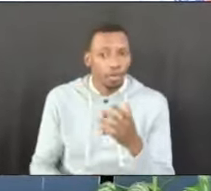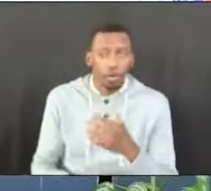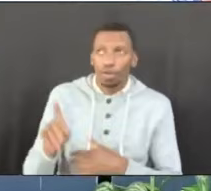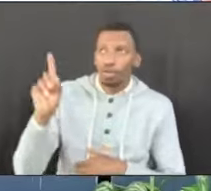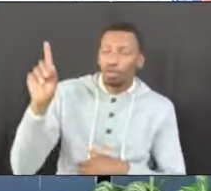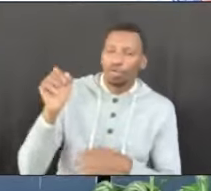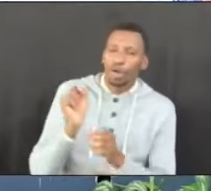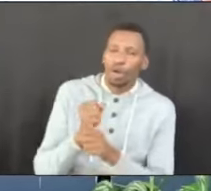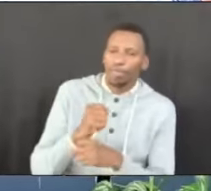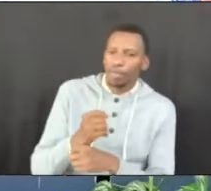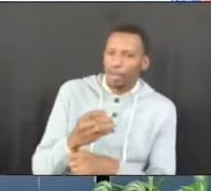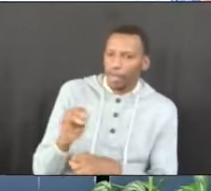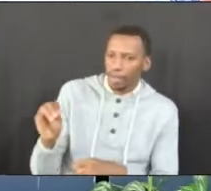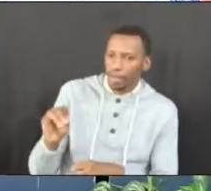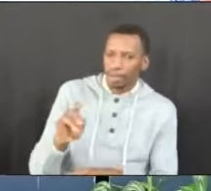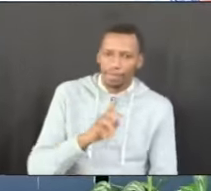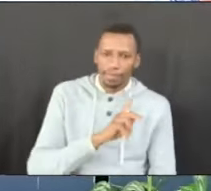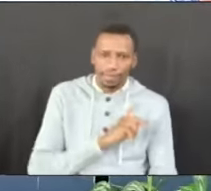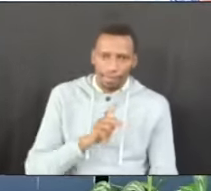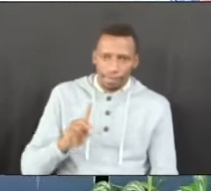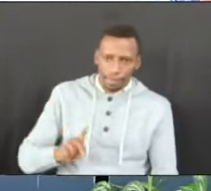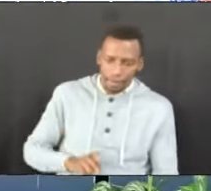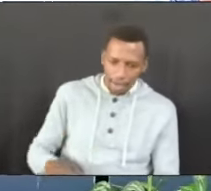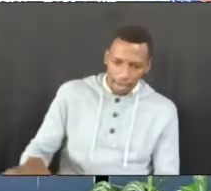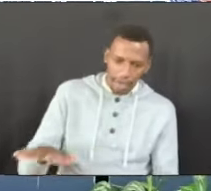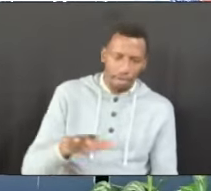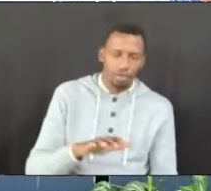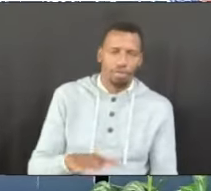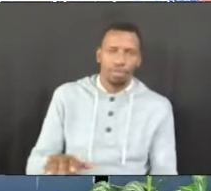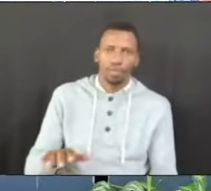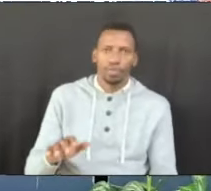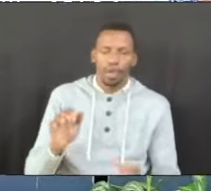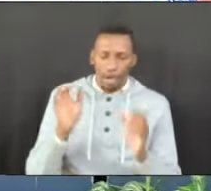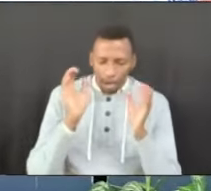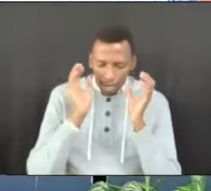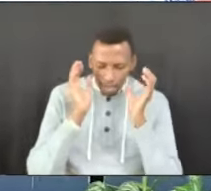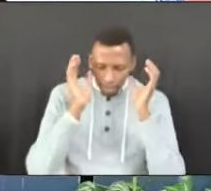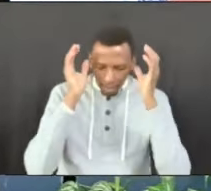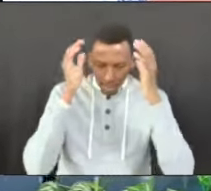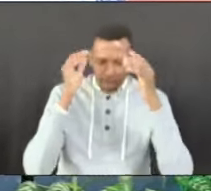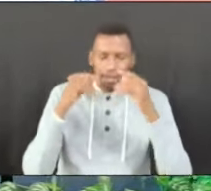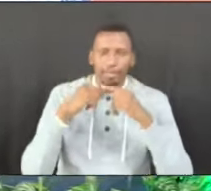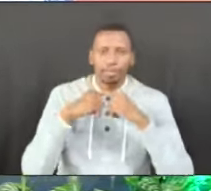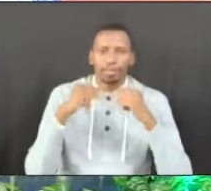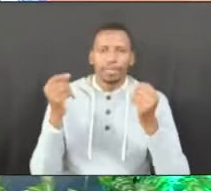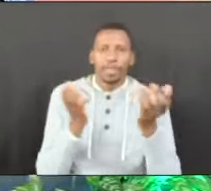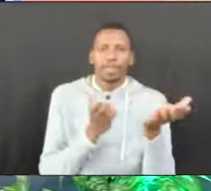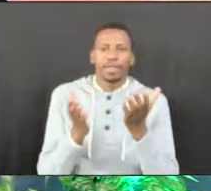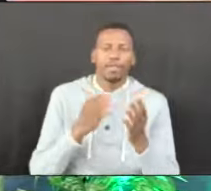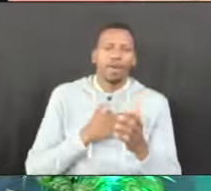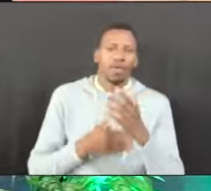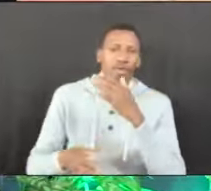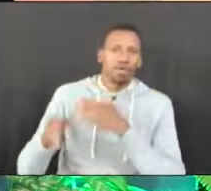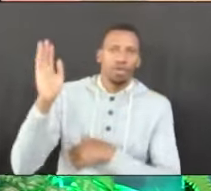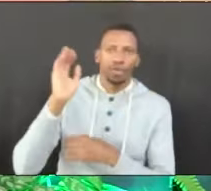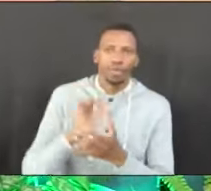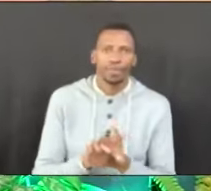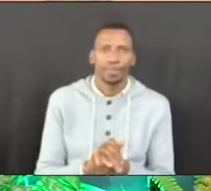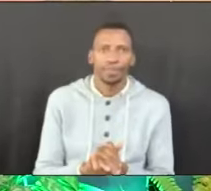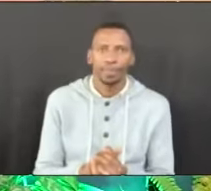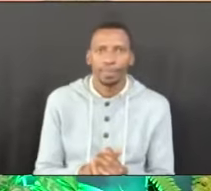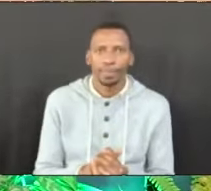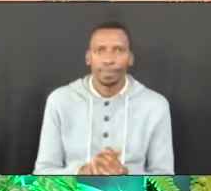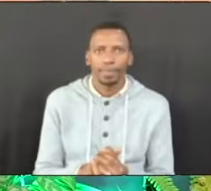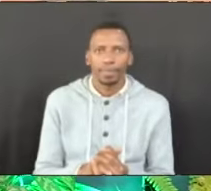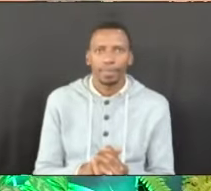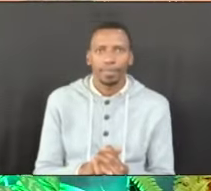a kingdom and priests to serve our God. I don't know that you're understanding, though I'm understanding this. Do you